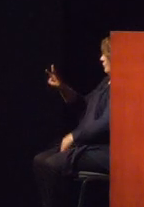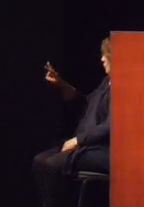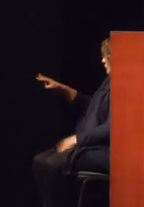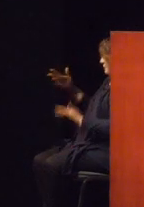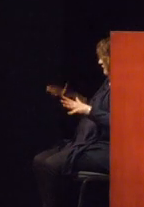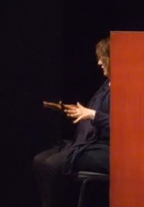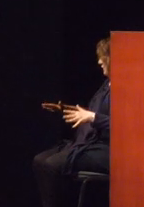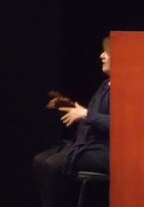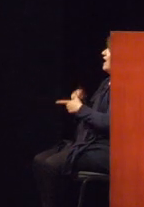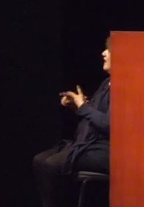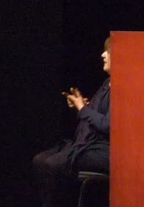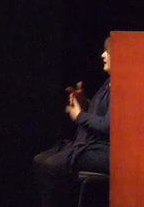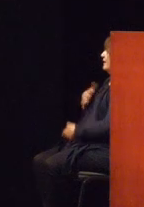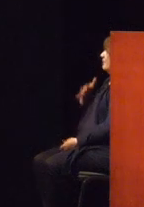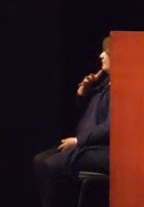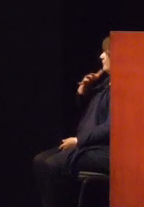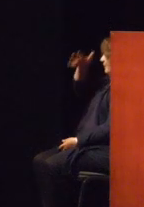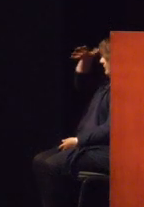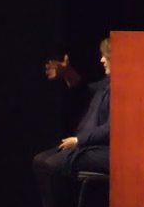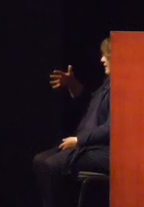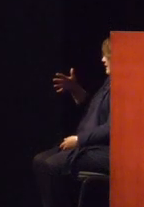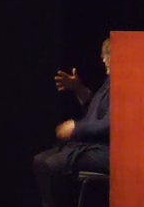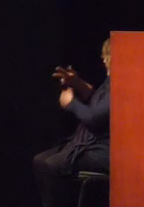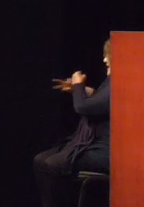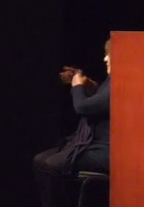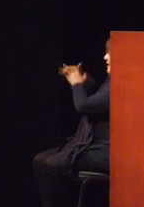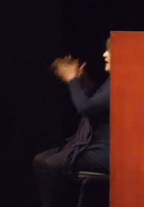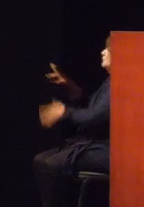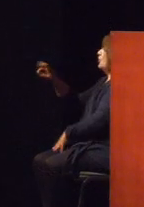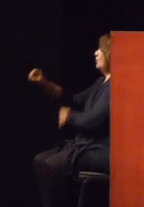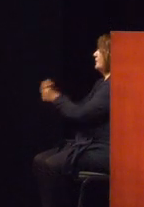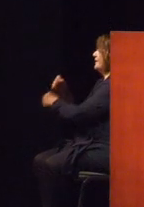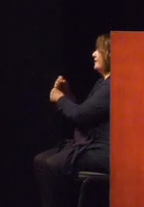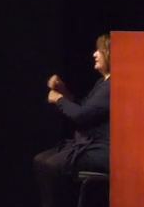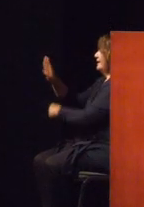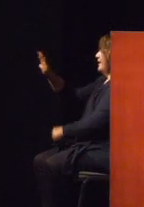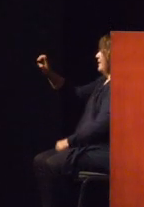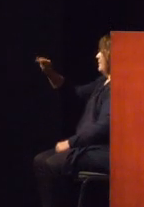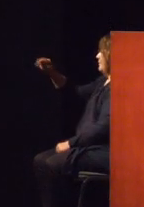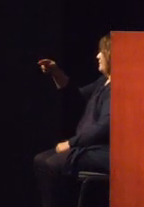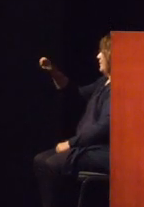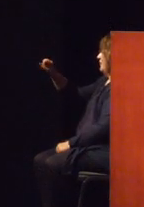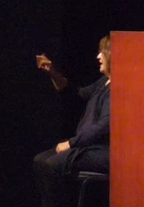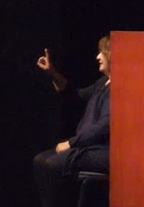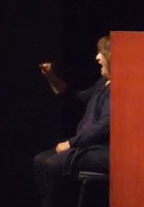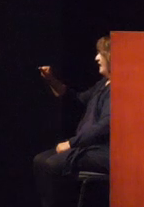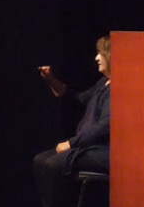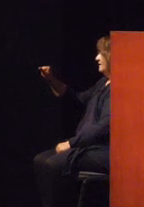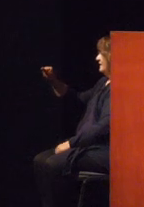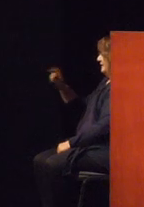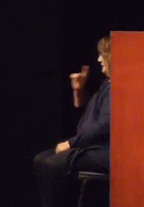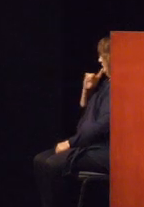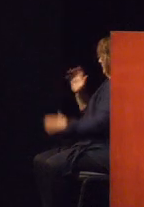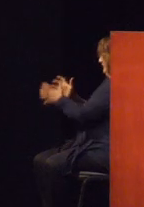then they held onto their house for 30 years. So Bethesda is a sleepy little suburb of DC. Nobody knew about it